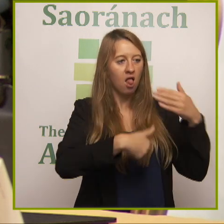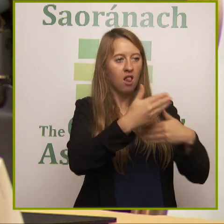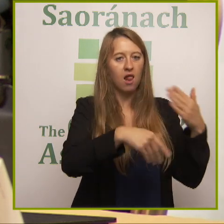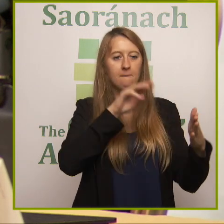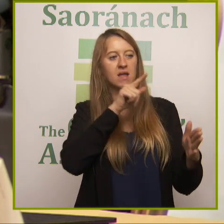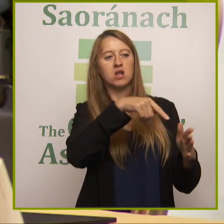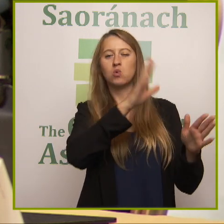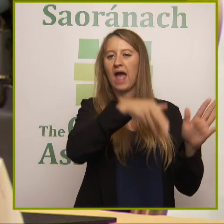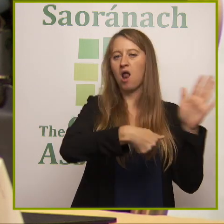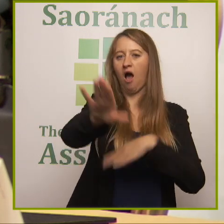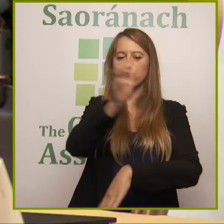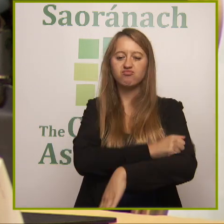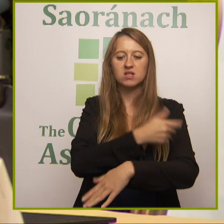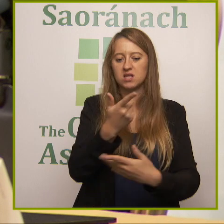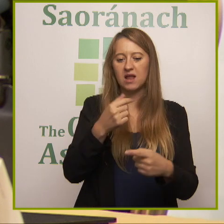I like it. Yeah.